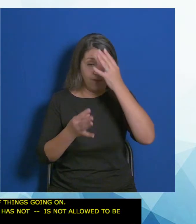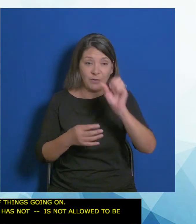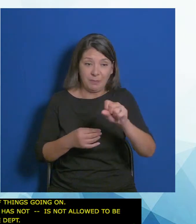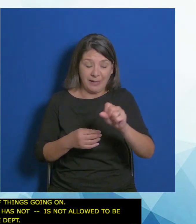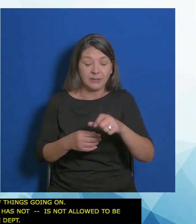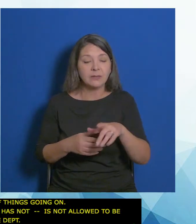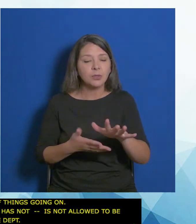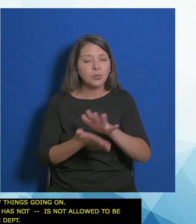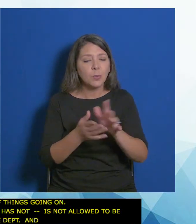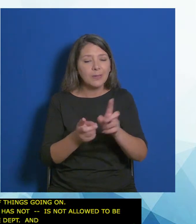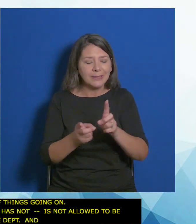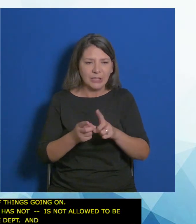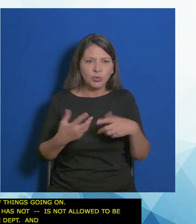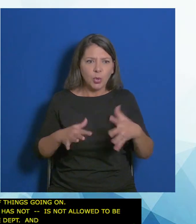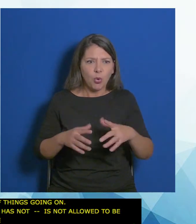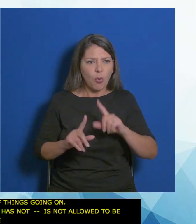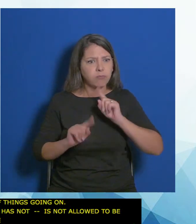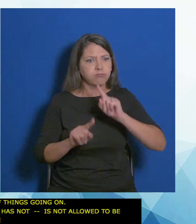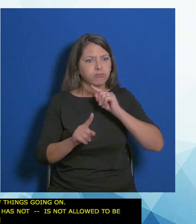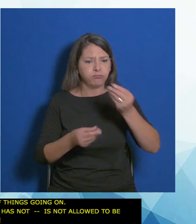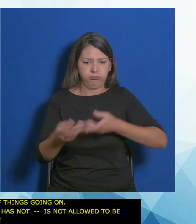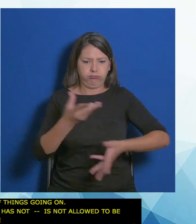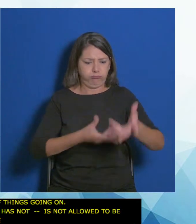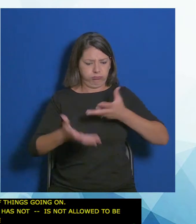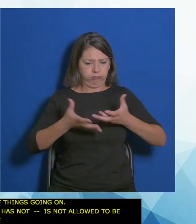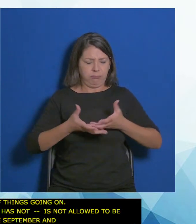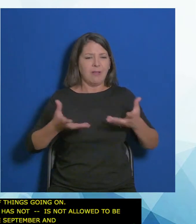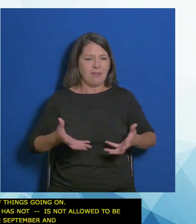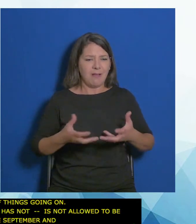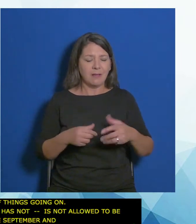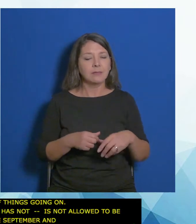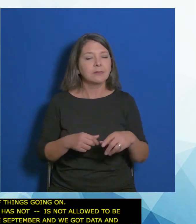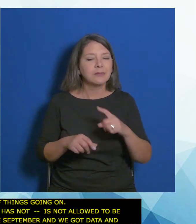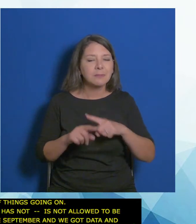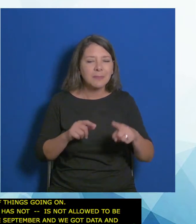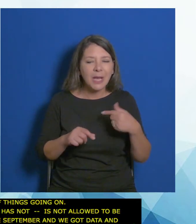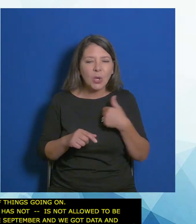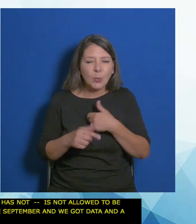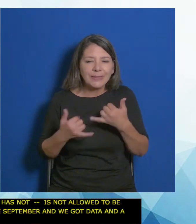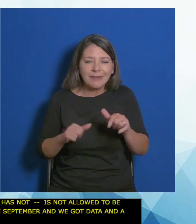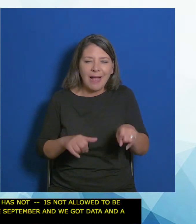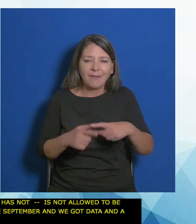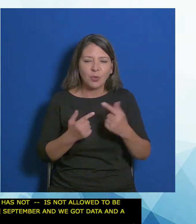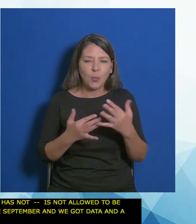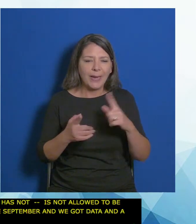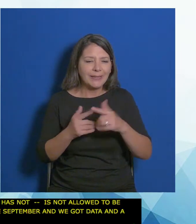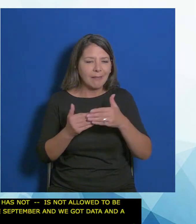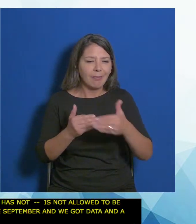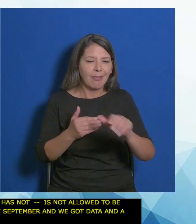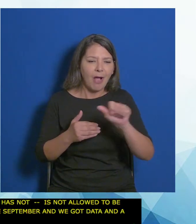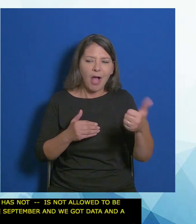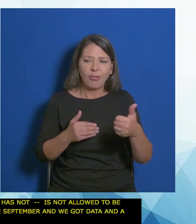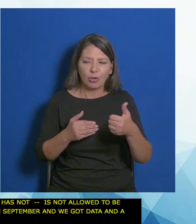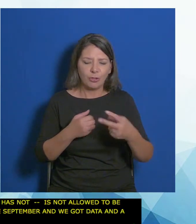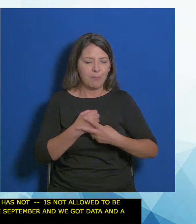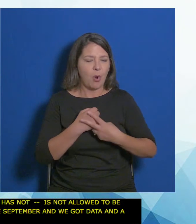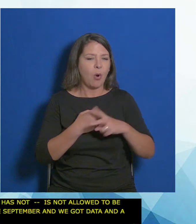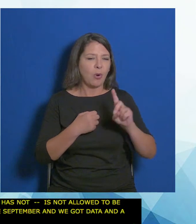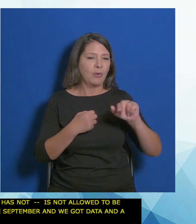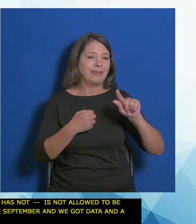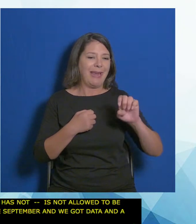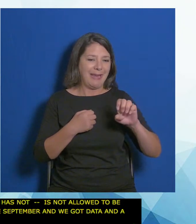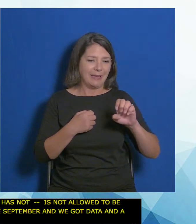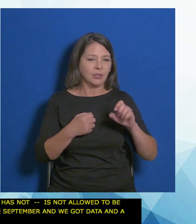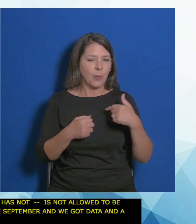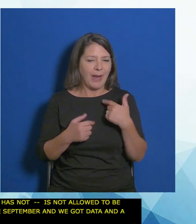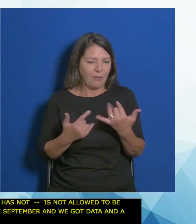from districts. And I believe after we get past this embargo date, districts will be a little bit more inclined to release